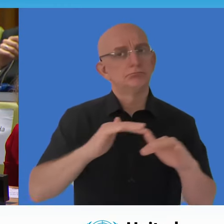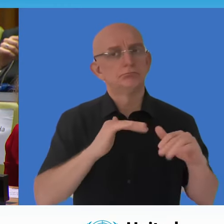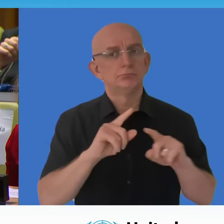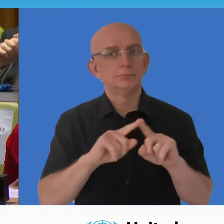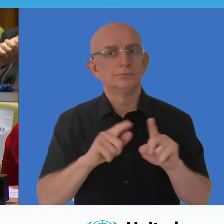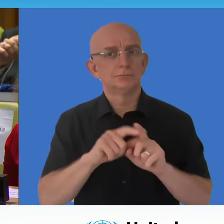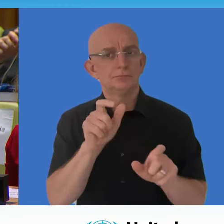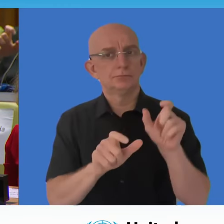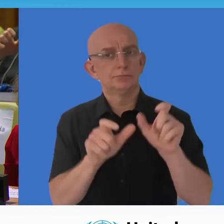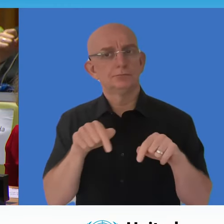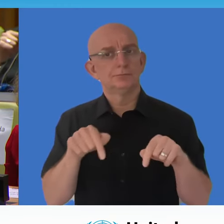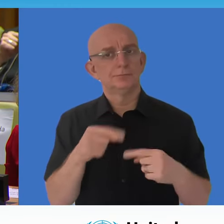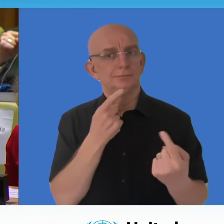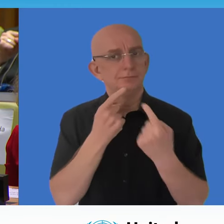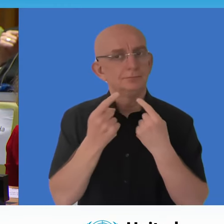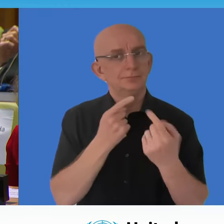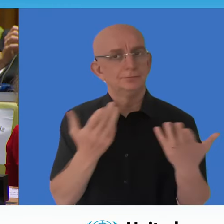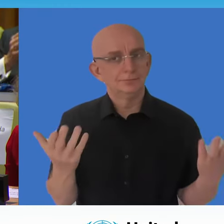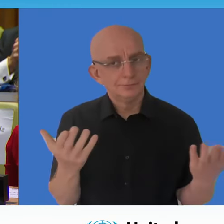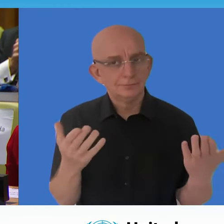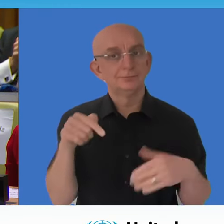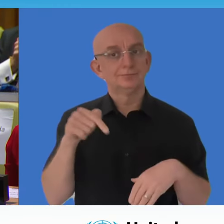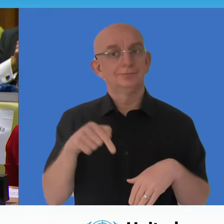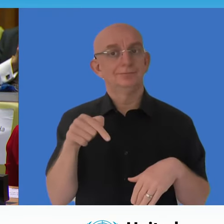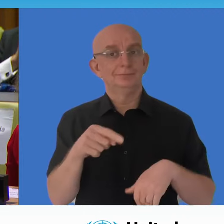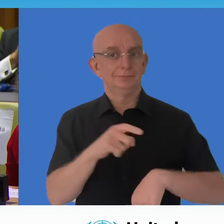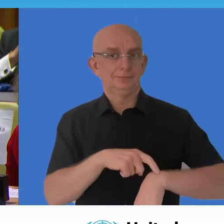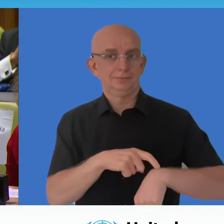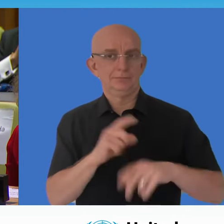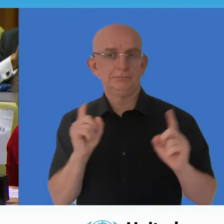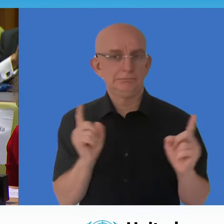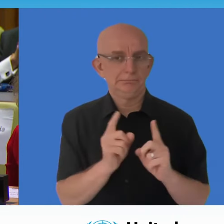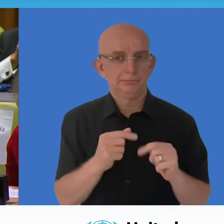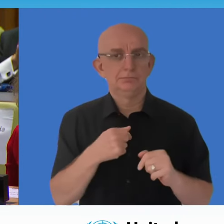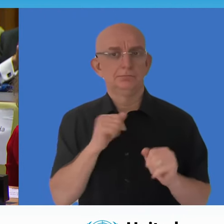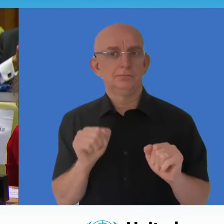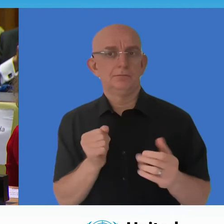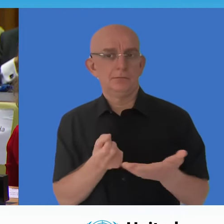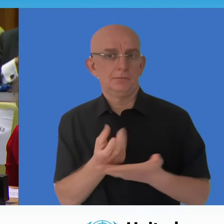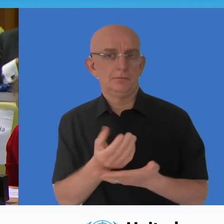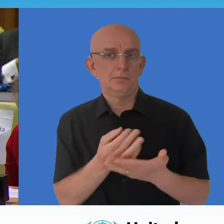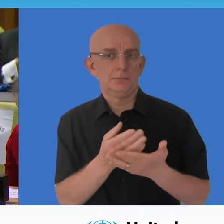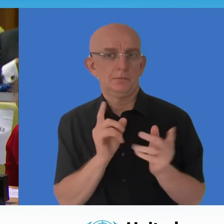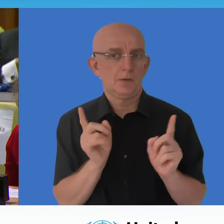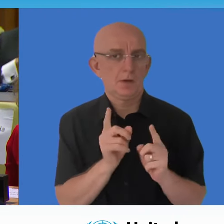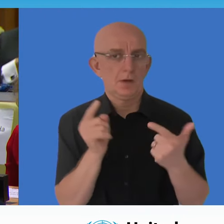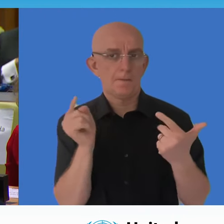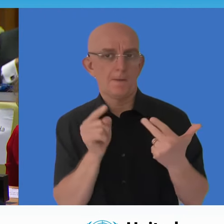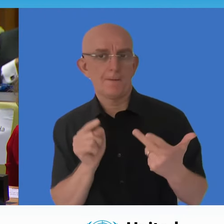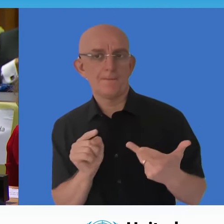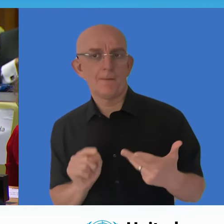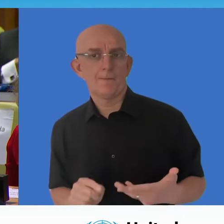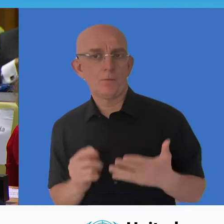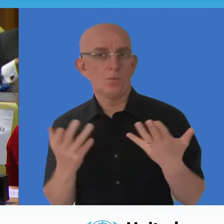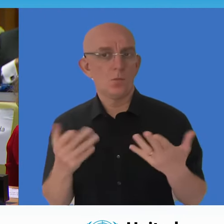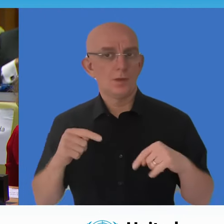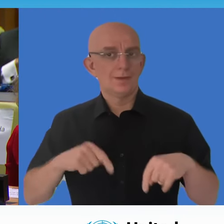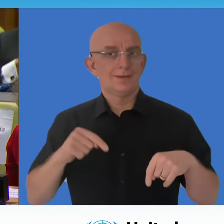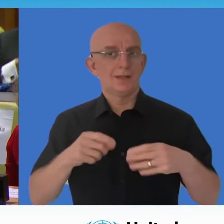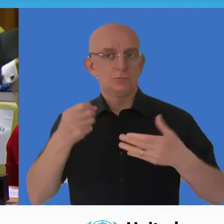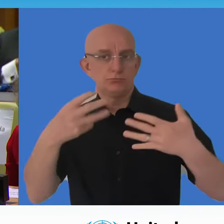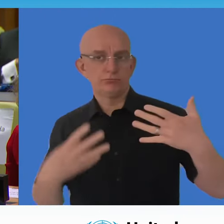the time, we'll share a few remarks, and particularly that the current figures and trends indicate that poverty is on the rise for the first time in 20